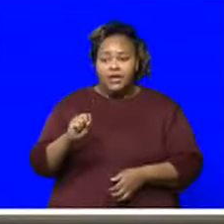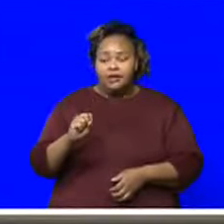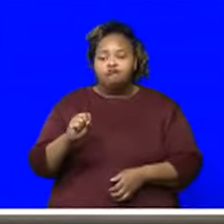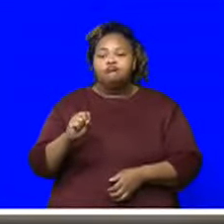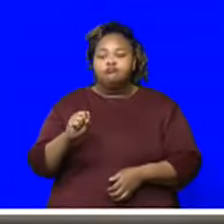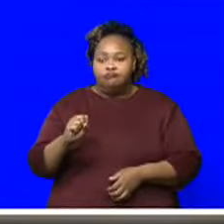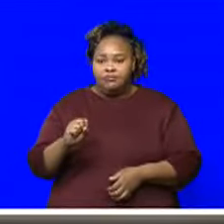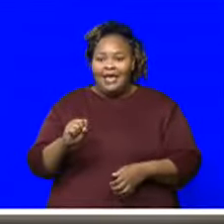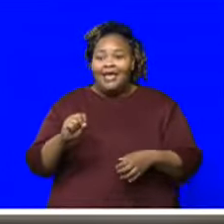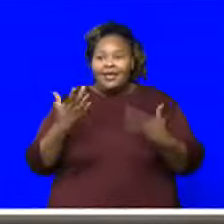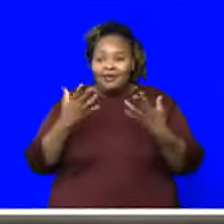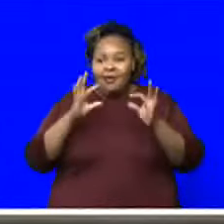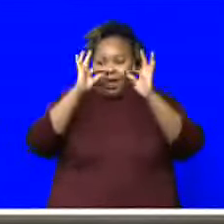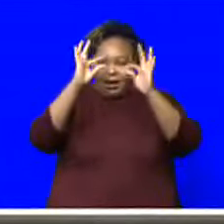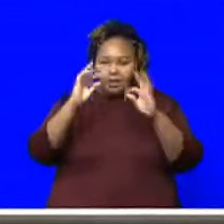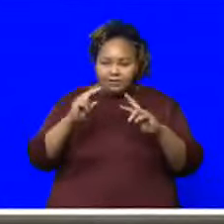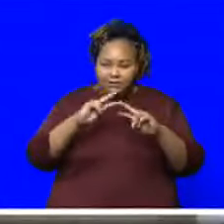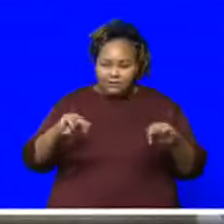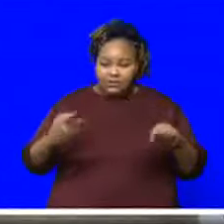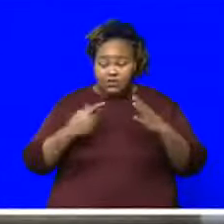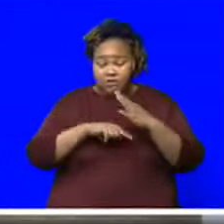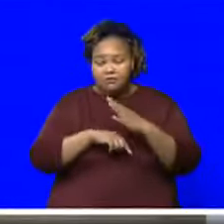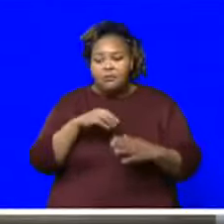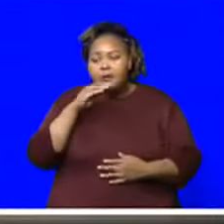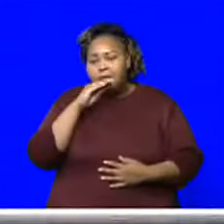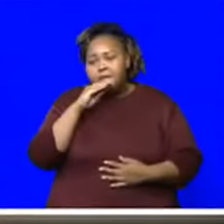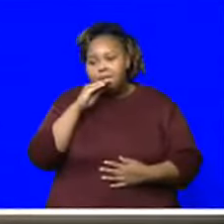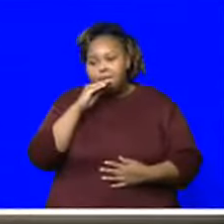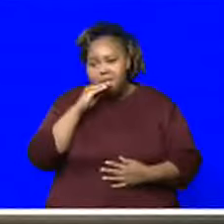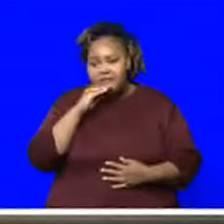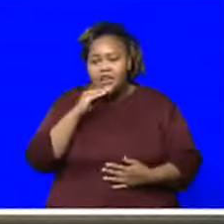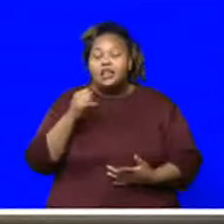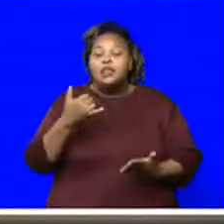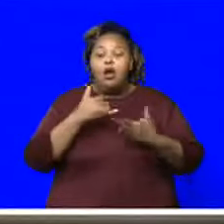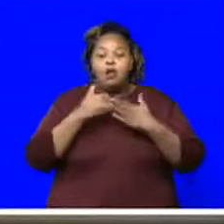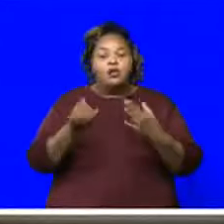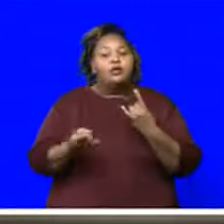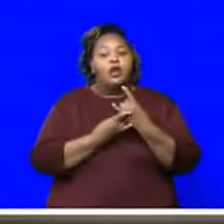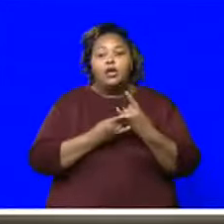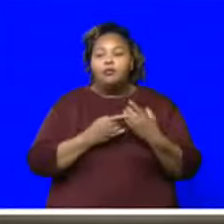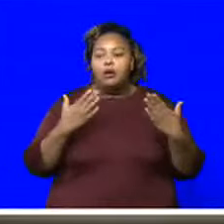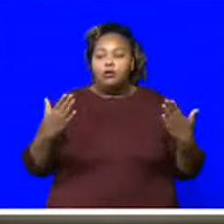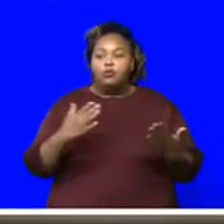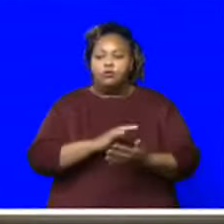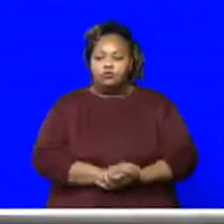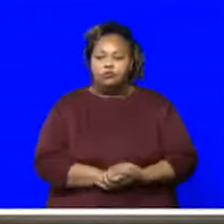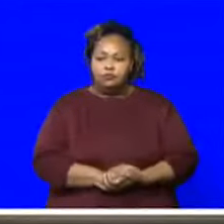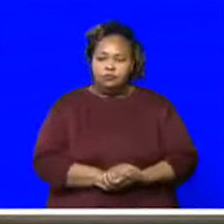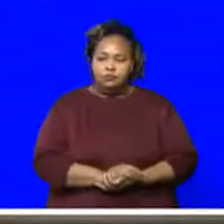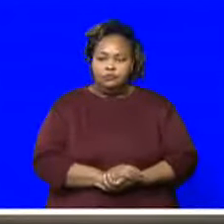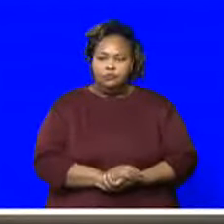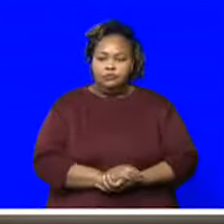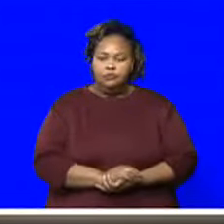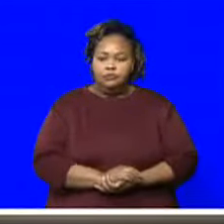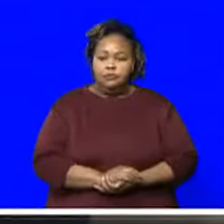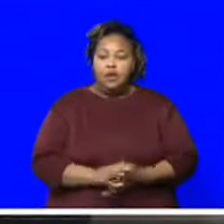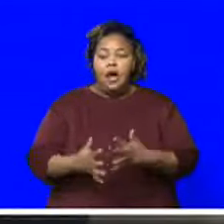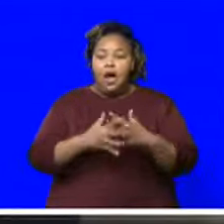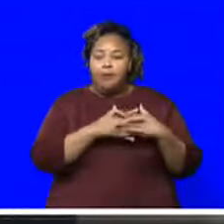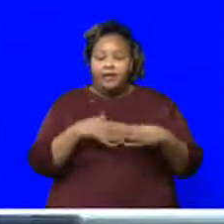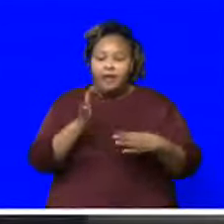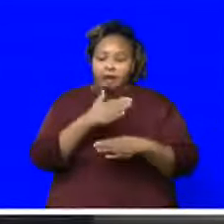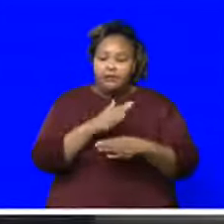were organized by the Eswatini Investment Promotion Authority, Business Eswatini, U.S. Embassy and government. For